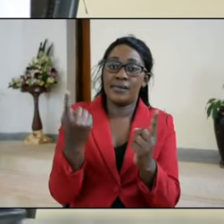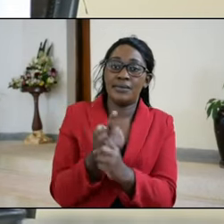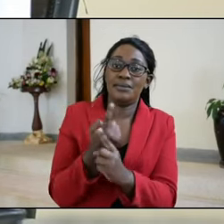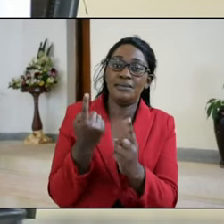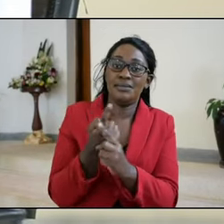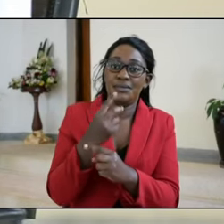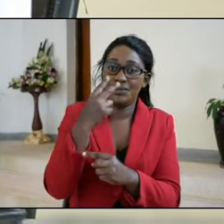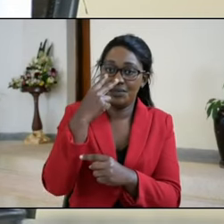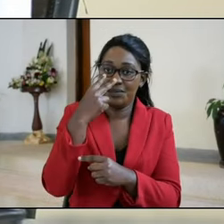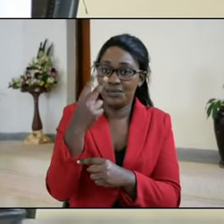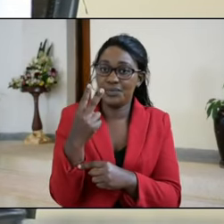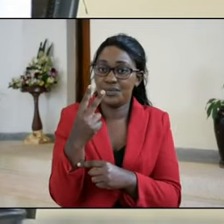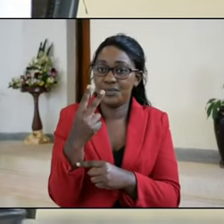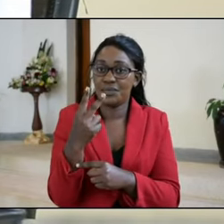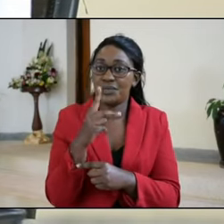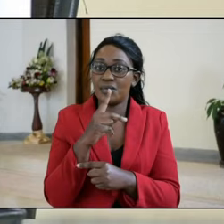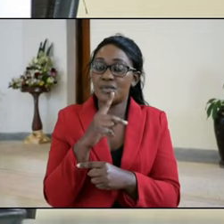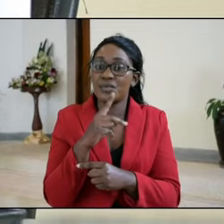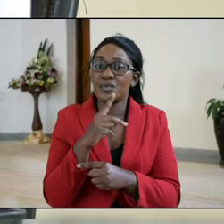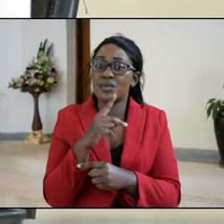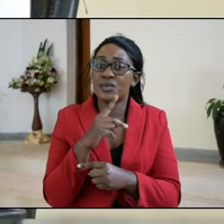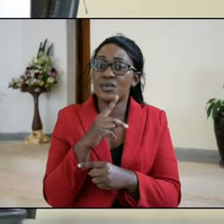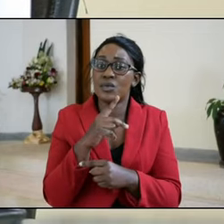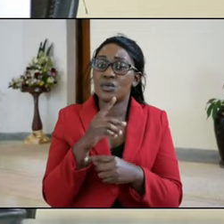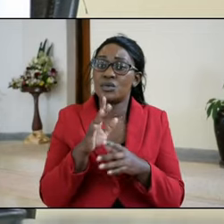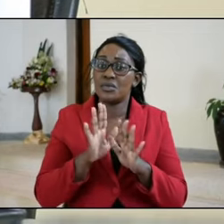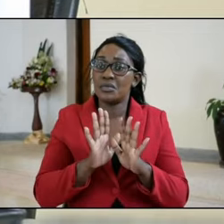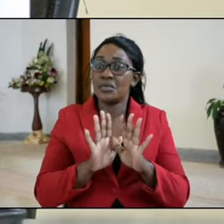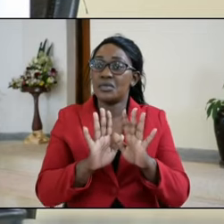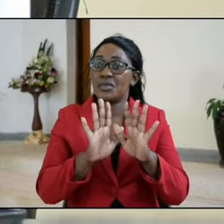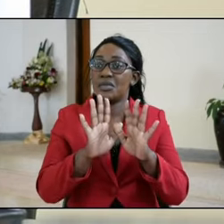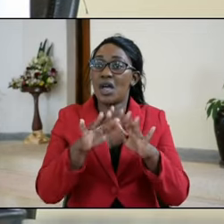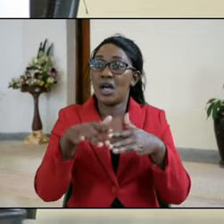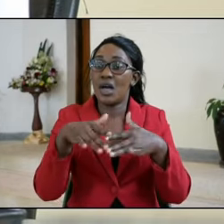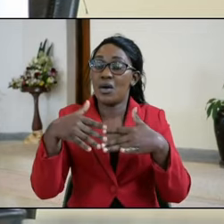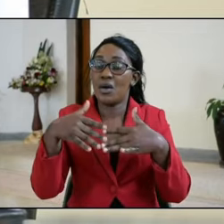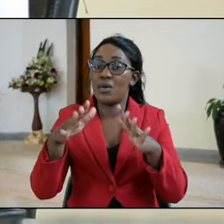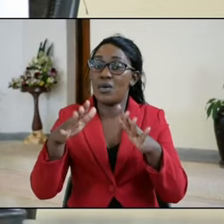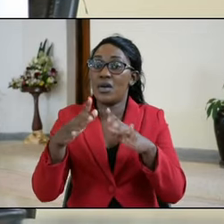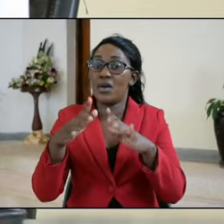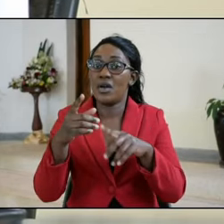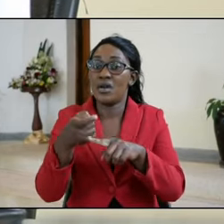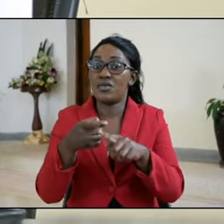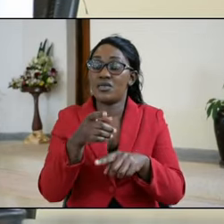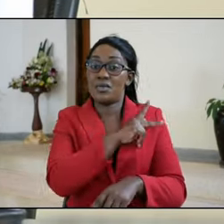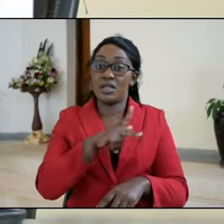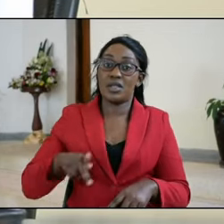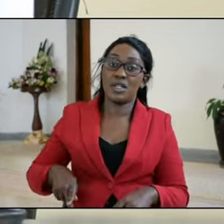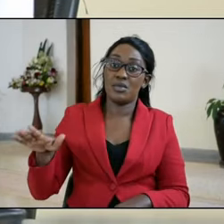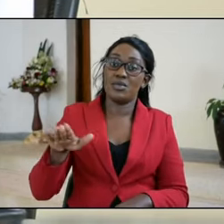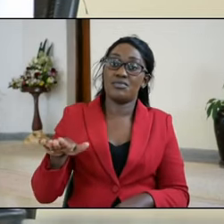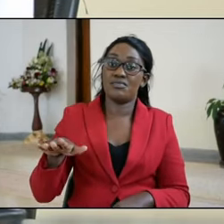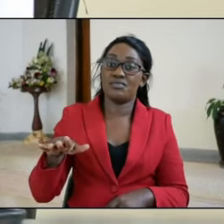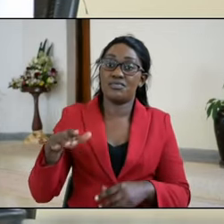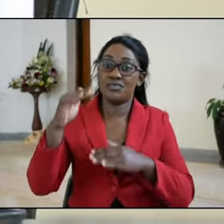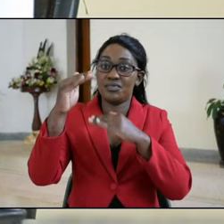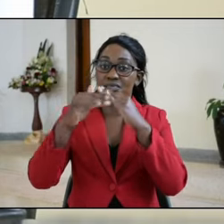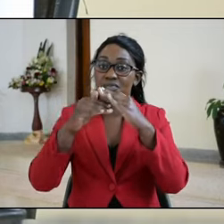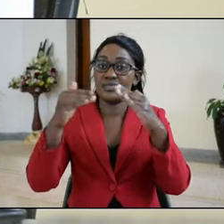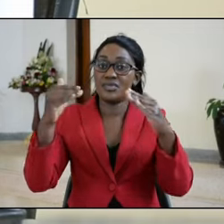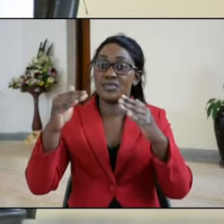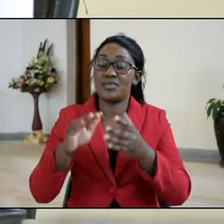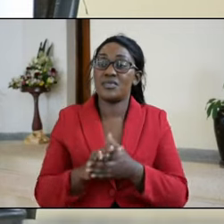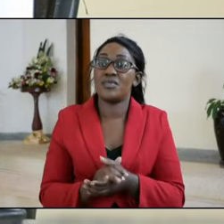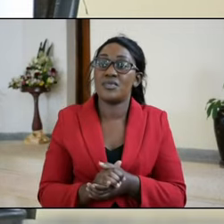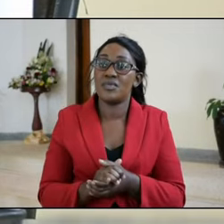of view so that we may stray away from the kingdom of heaven. One approach that has worked all through